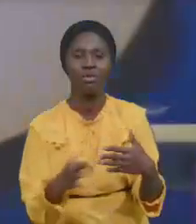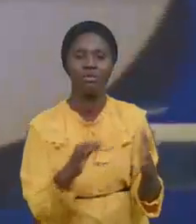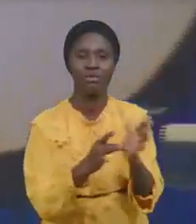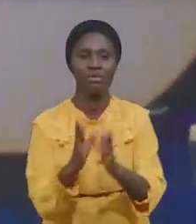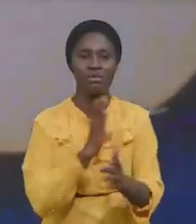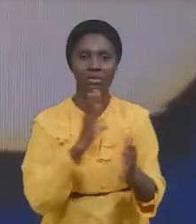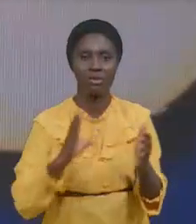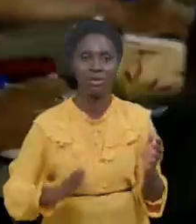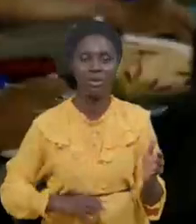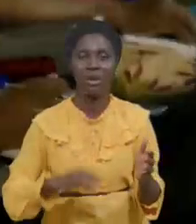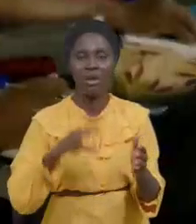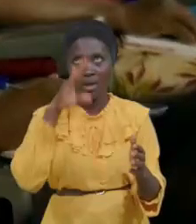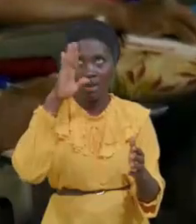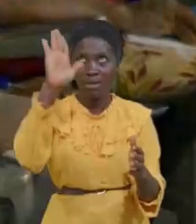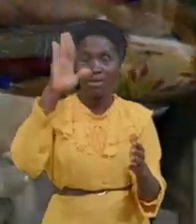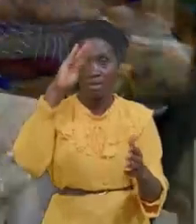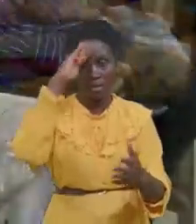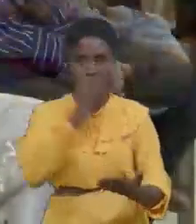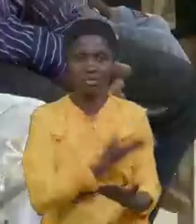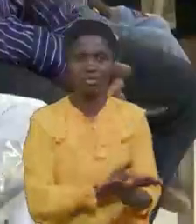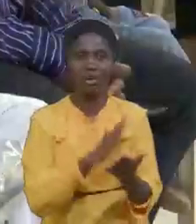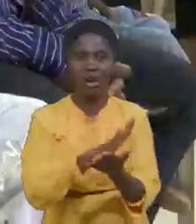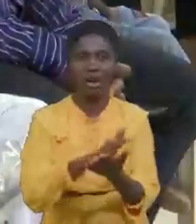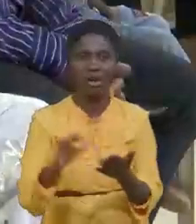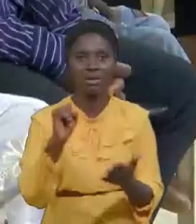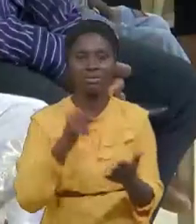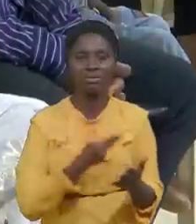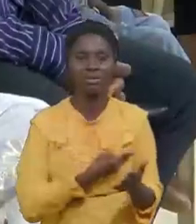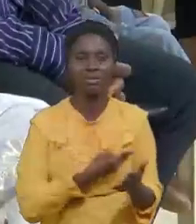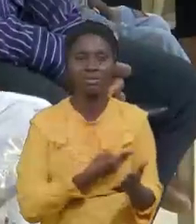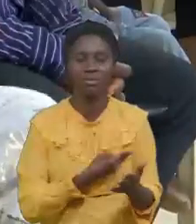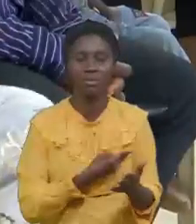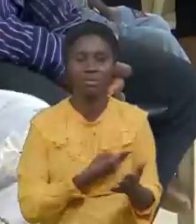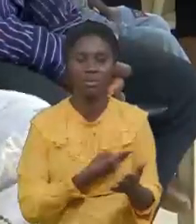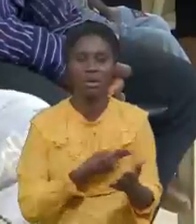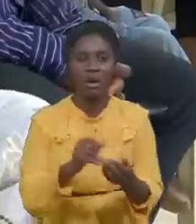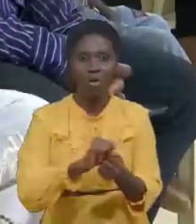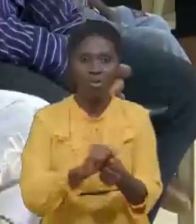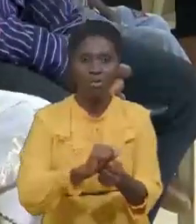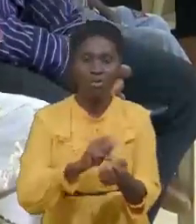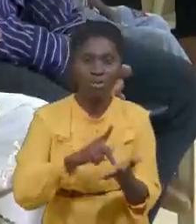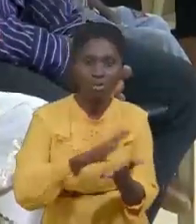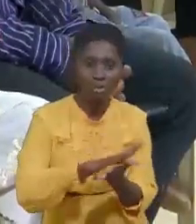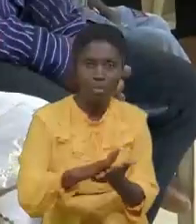Christ, his Son, cleanses us, purges us,